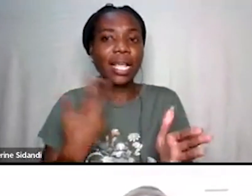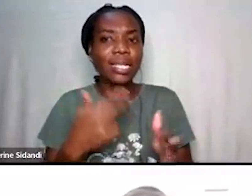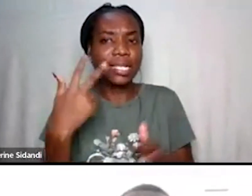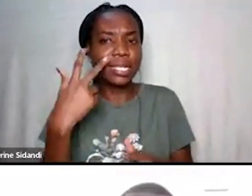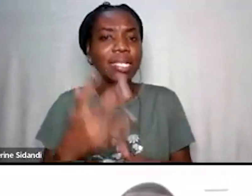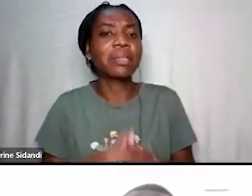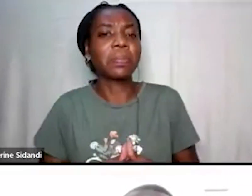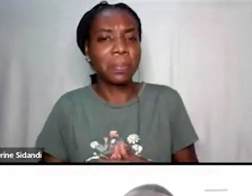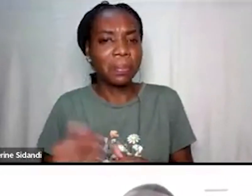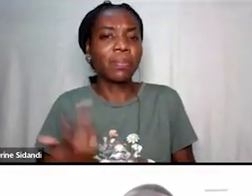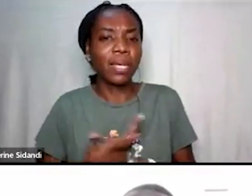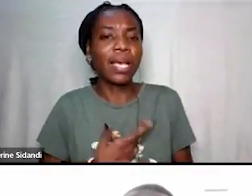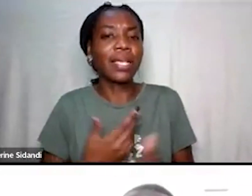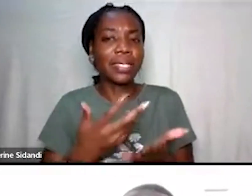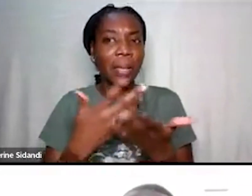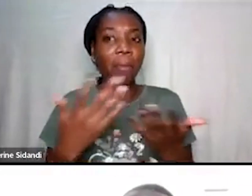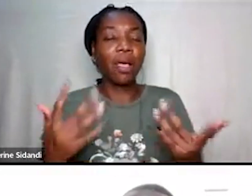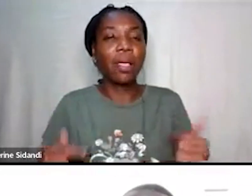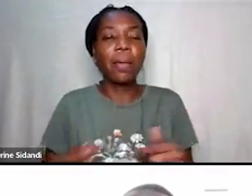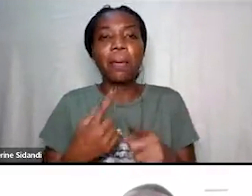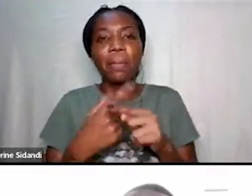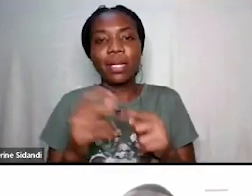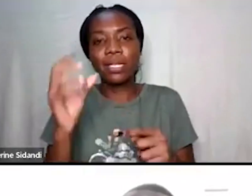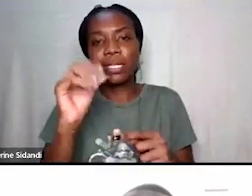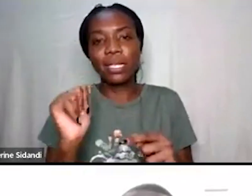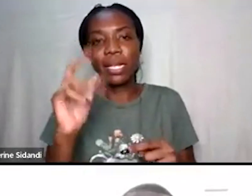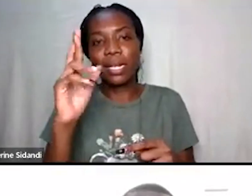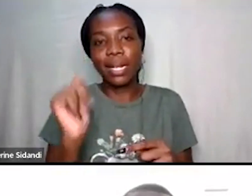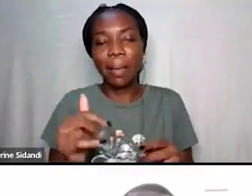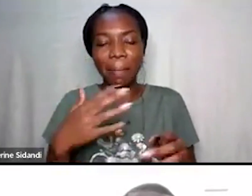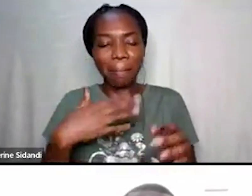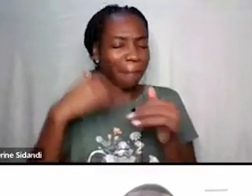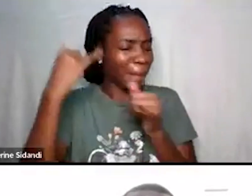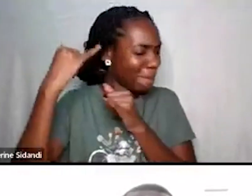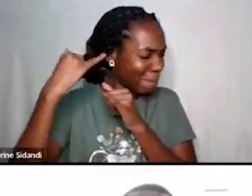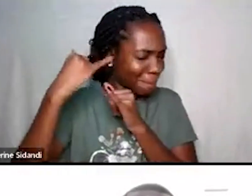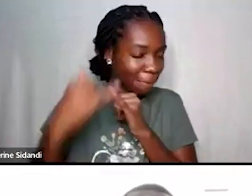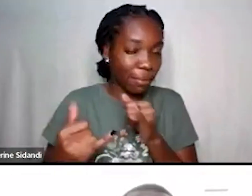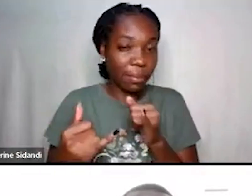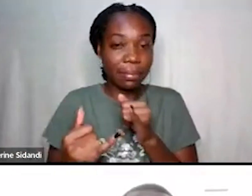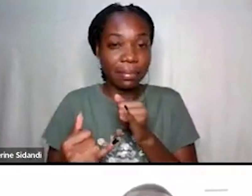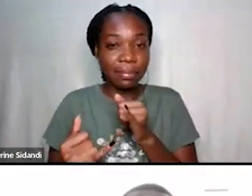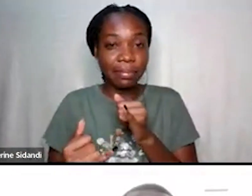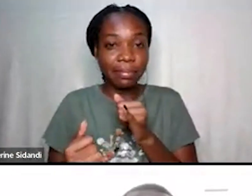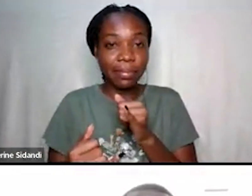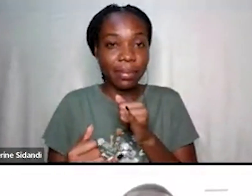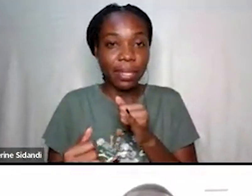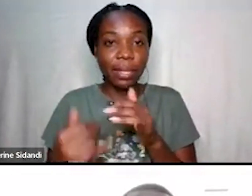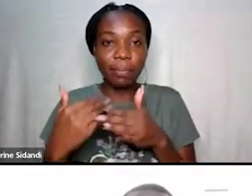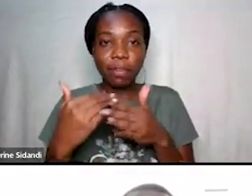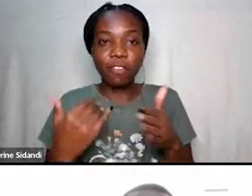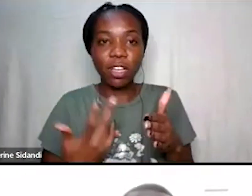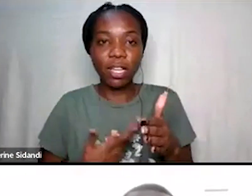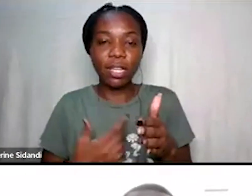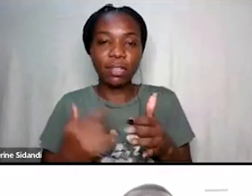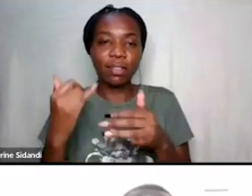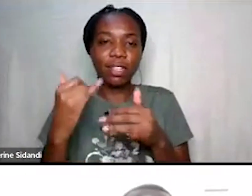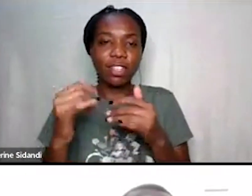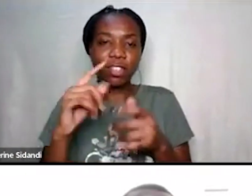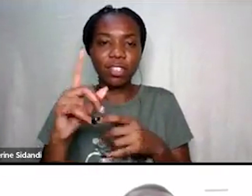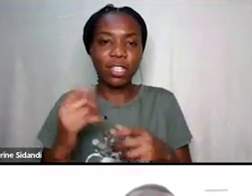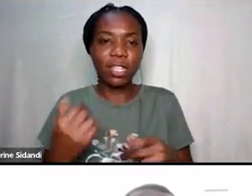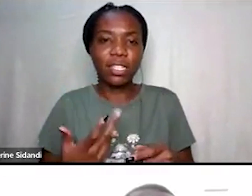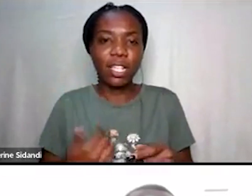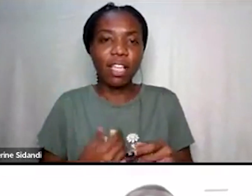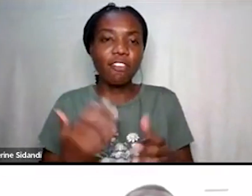We are getting there. But Sarah, my last question is Yes. no, before we get to ask you the last question, Kevin, we have an offer from